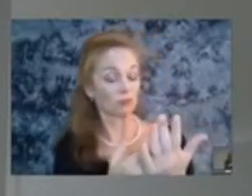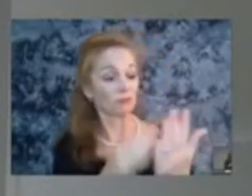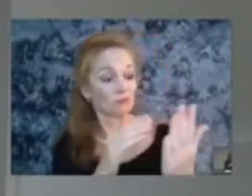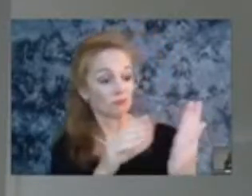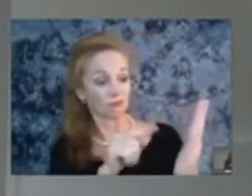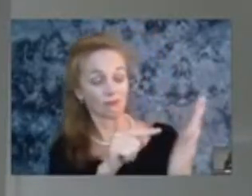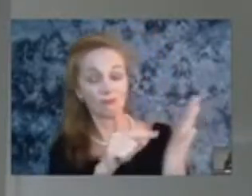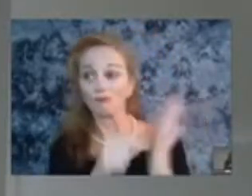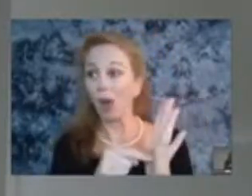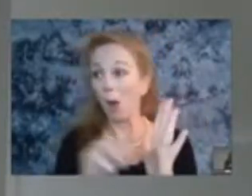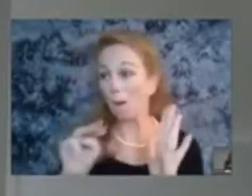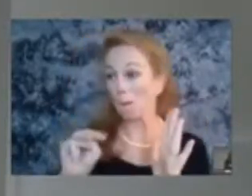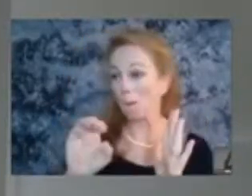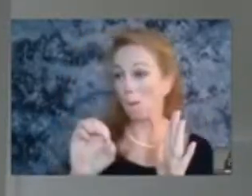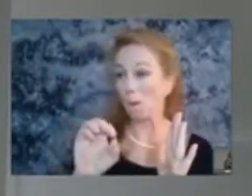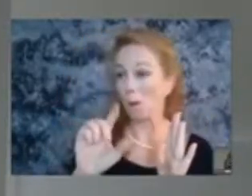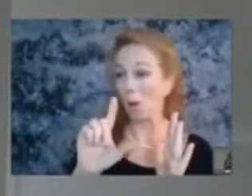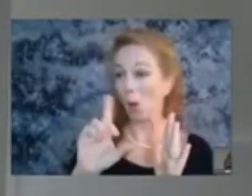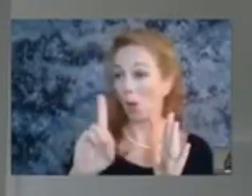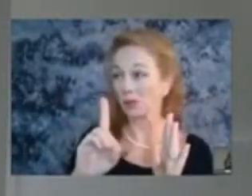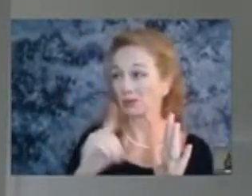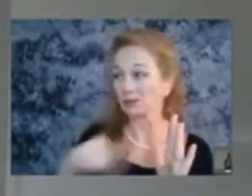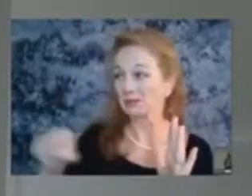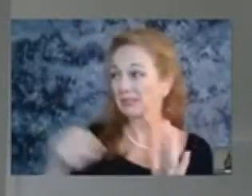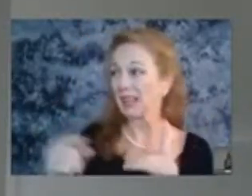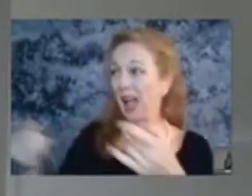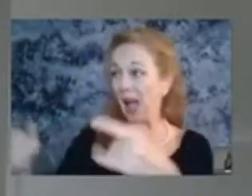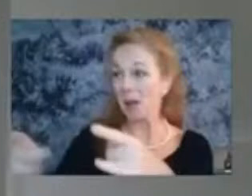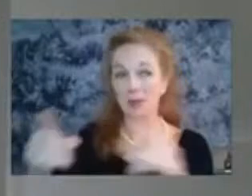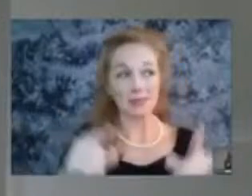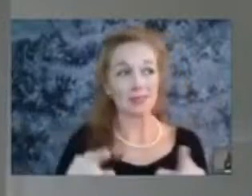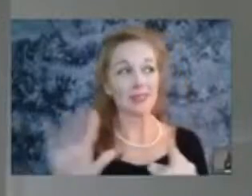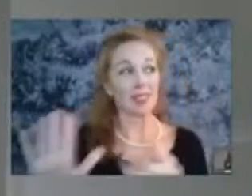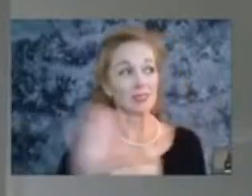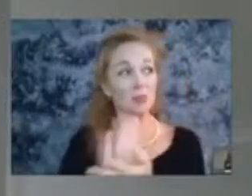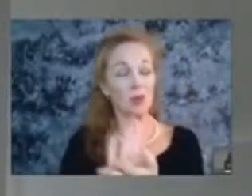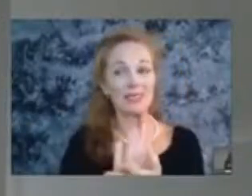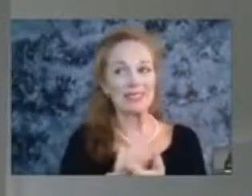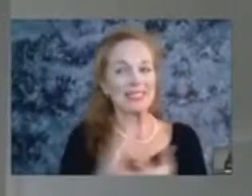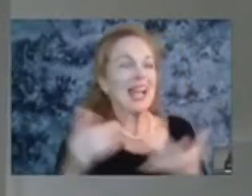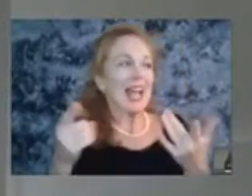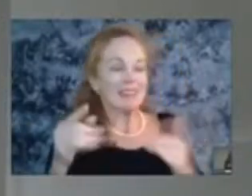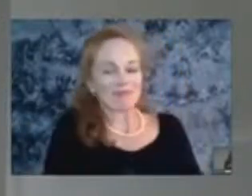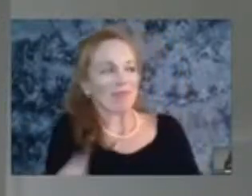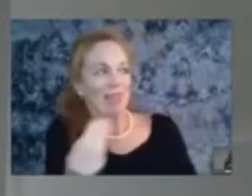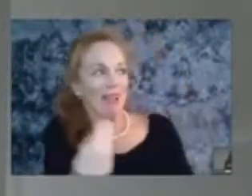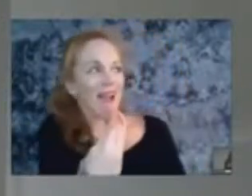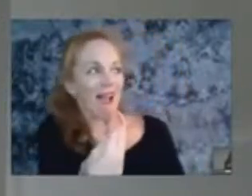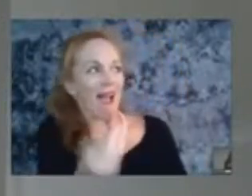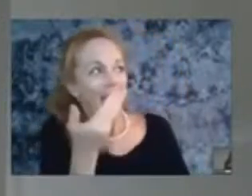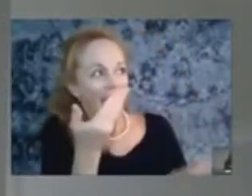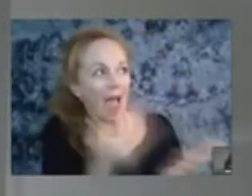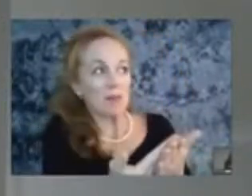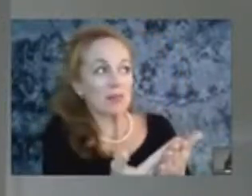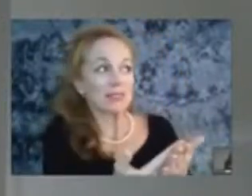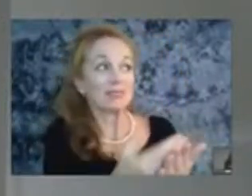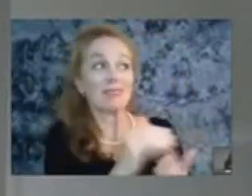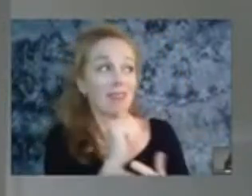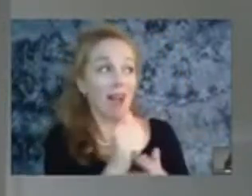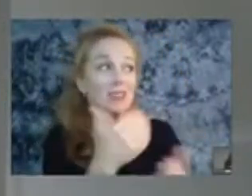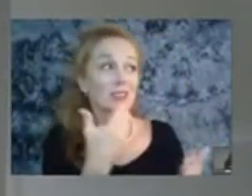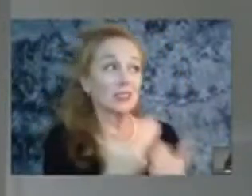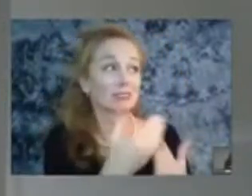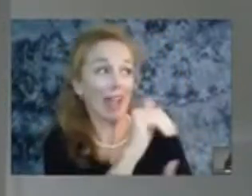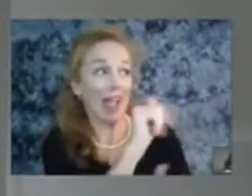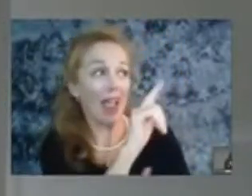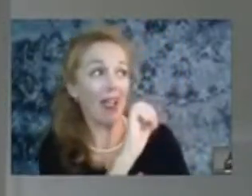accompanying comment is, we don't have great airflow, look at what's happened here for whatever reason. But it almost seems the opposite could be